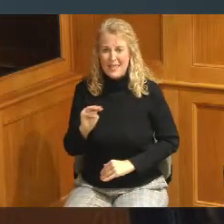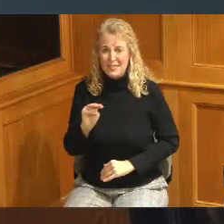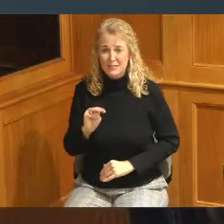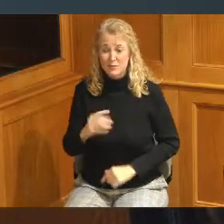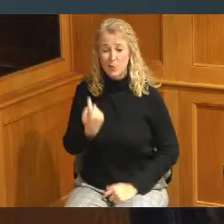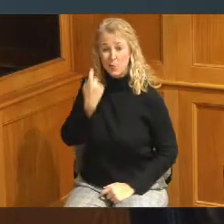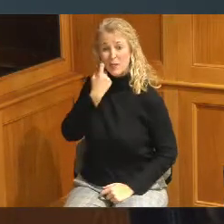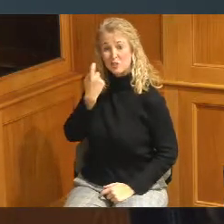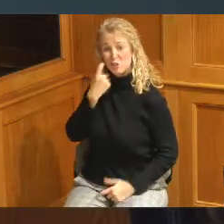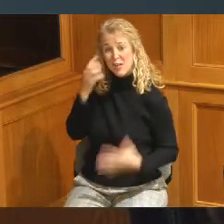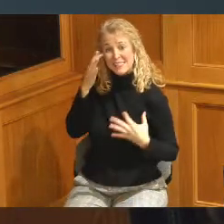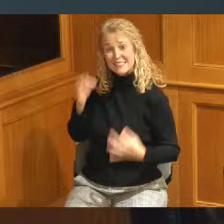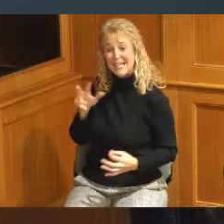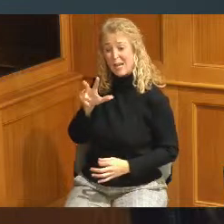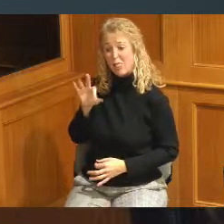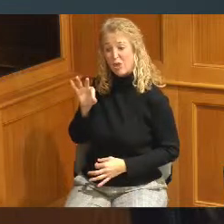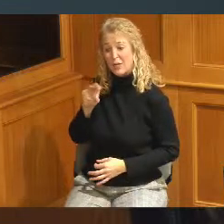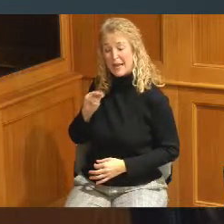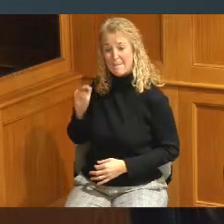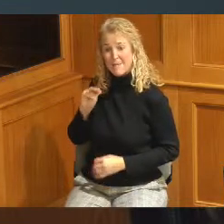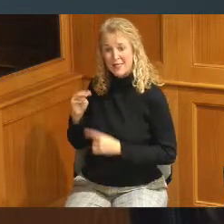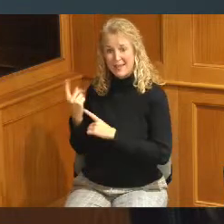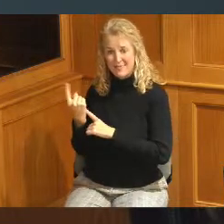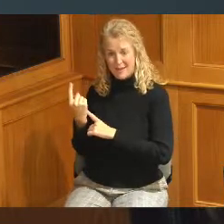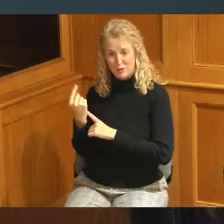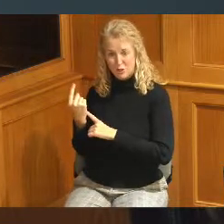did $39 million this time last year.